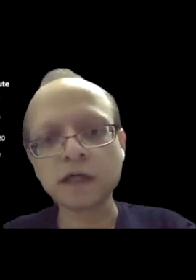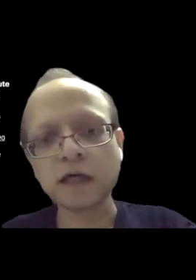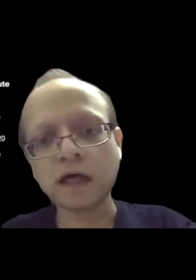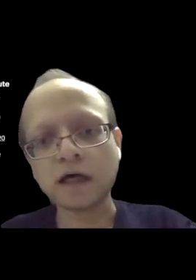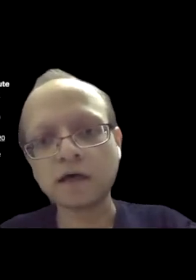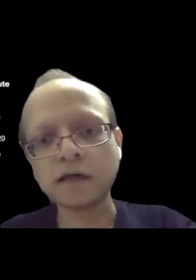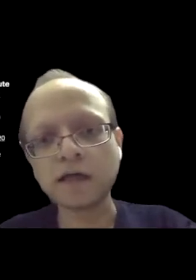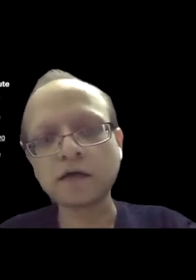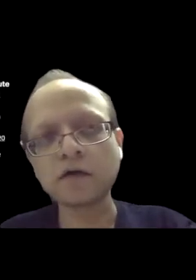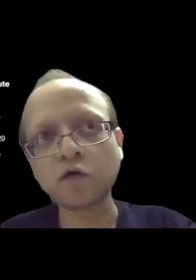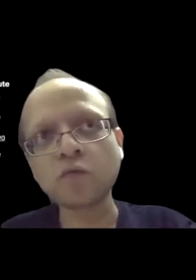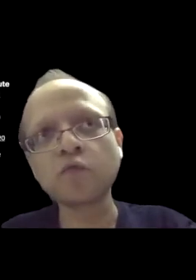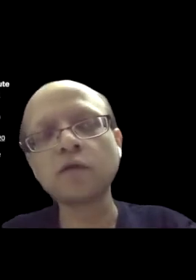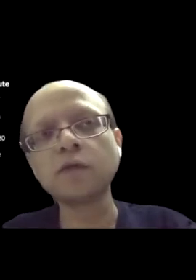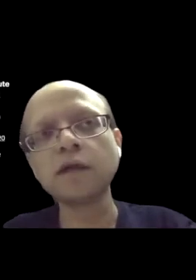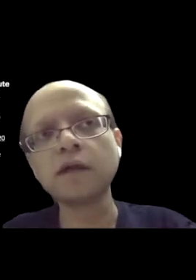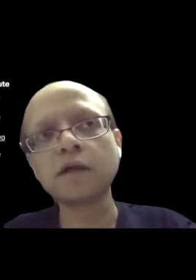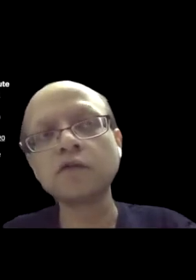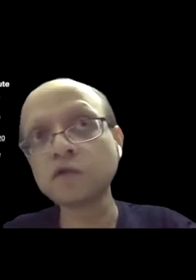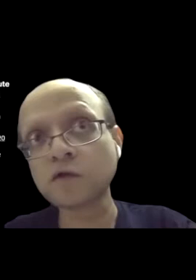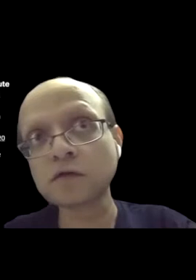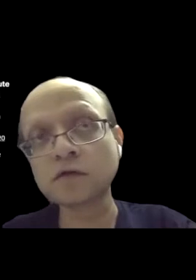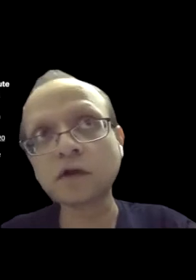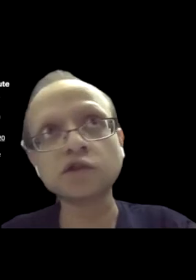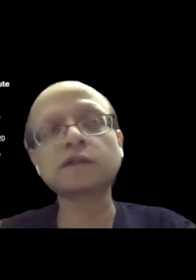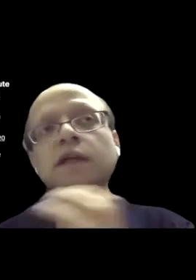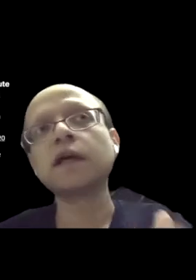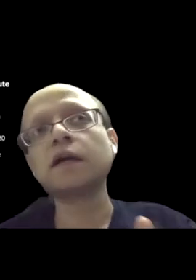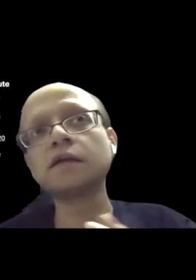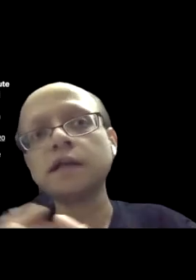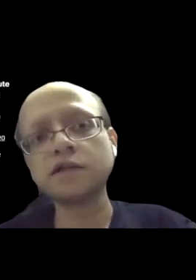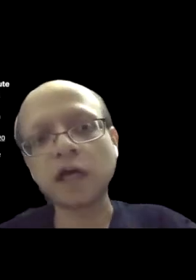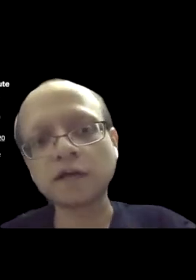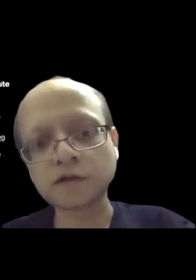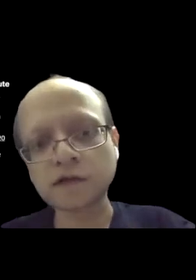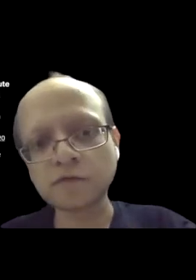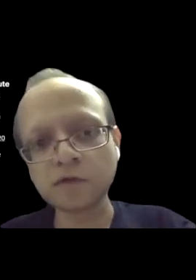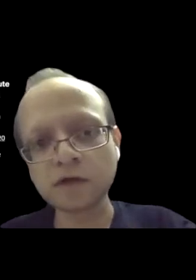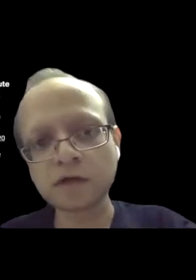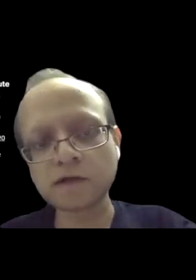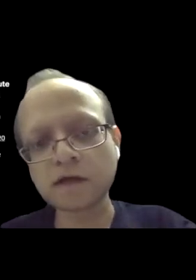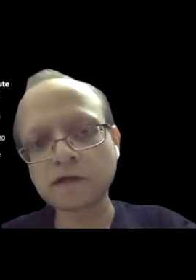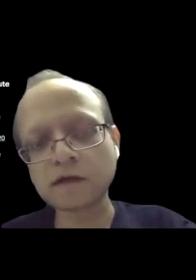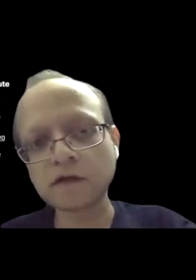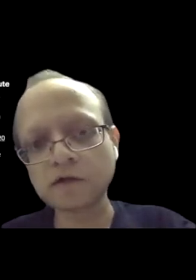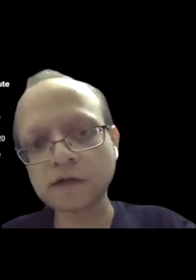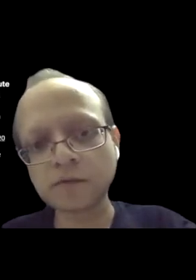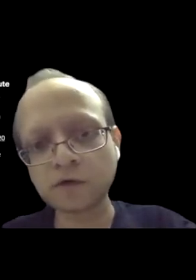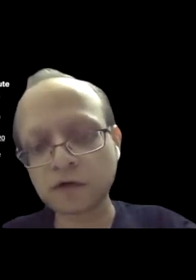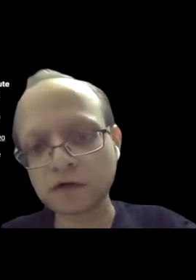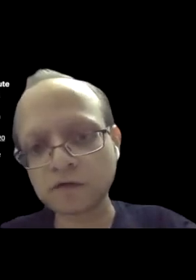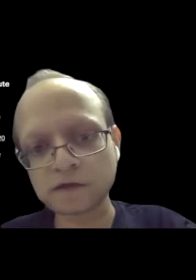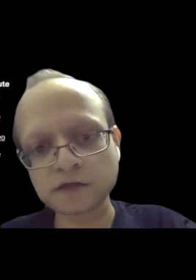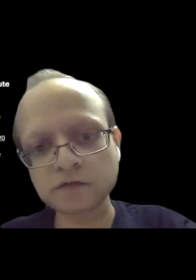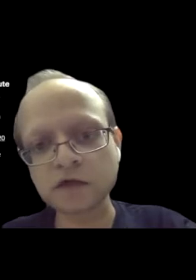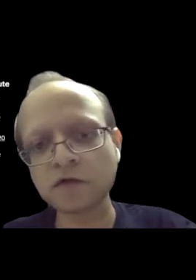provocation that I hope will be useful, not just in the challenges that we will discuss in the co-design